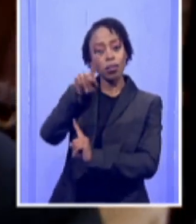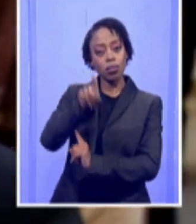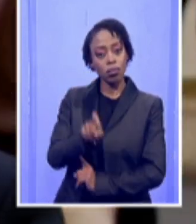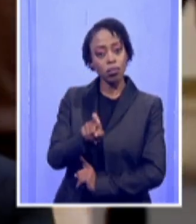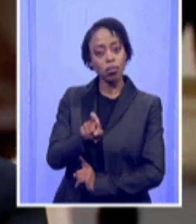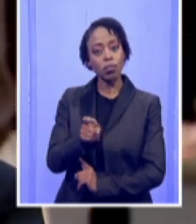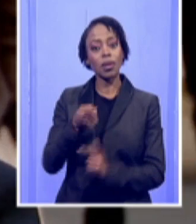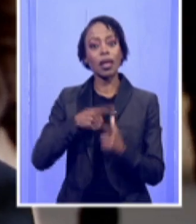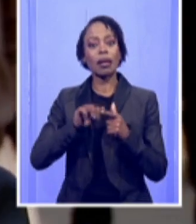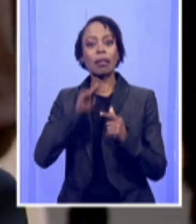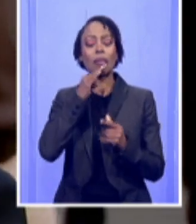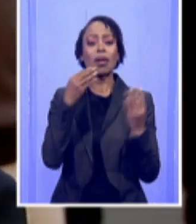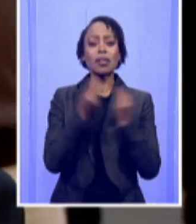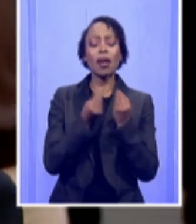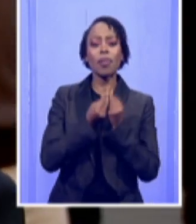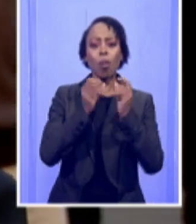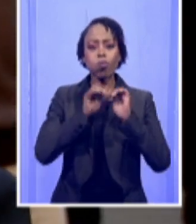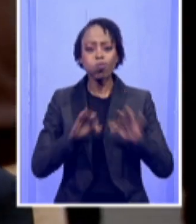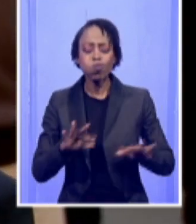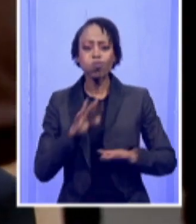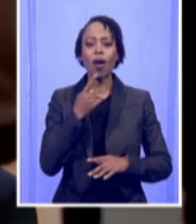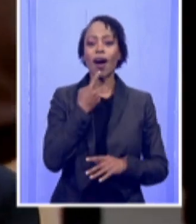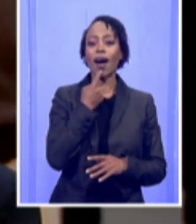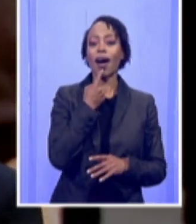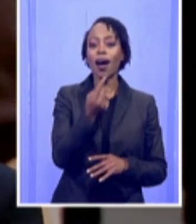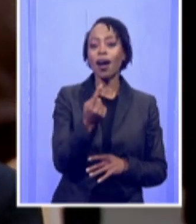is something published or uttered that